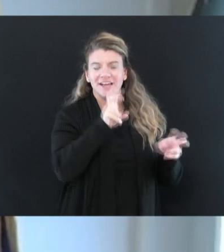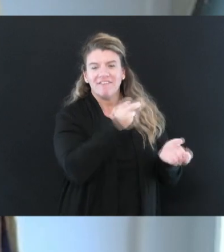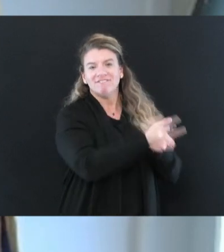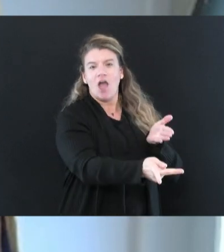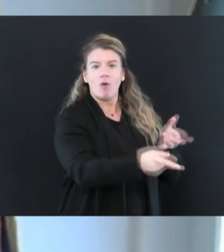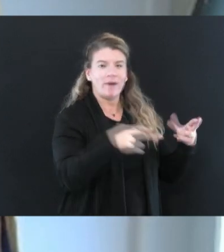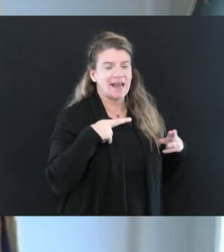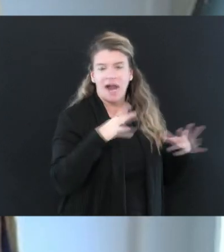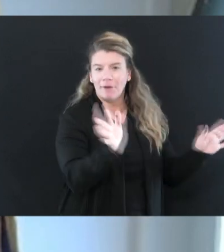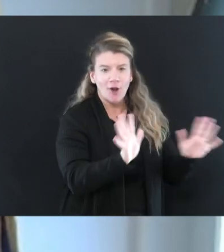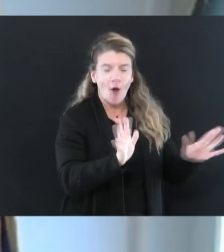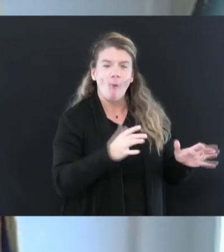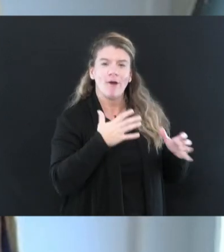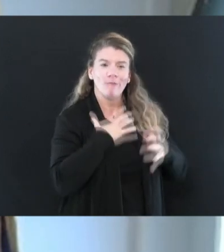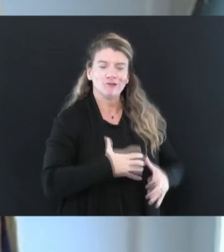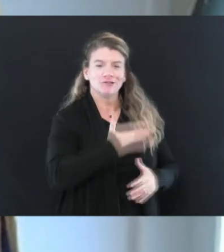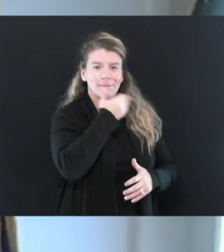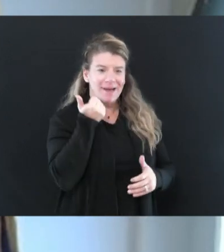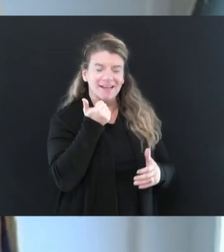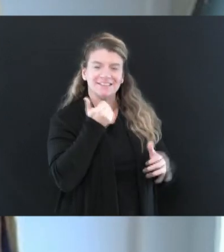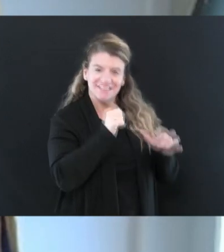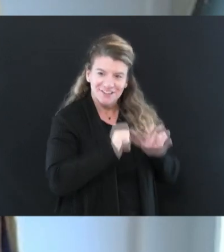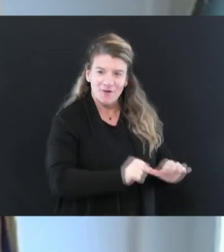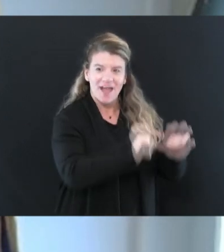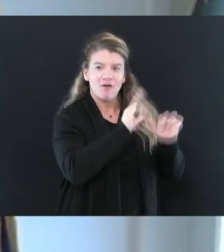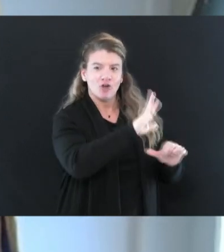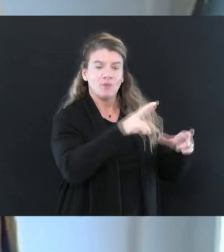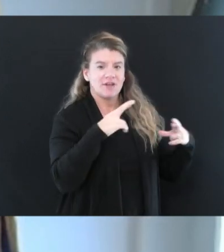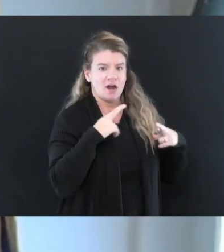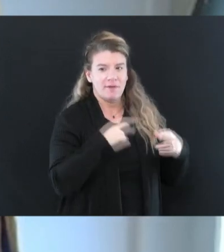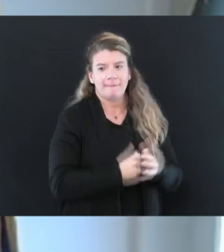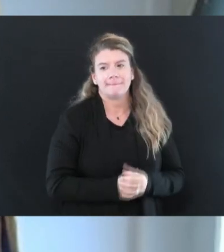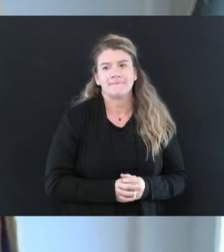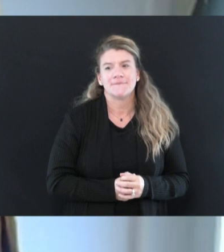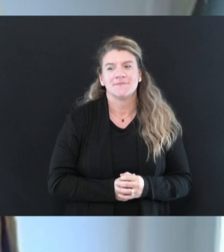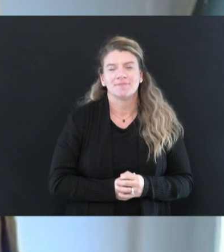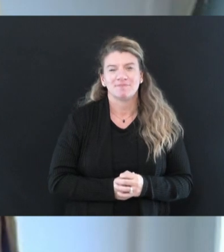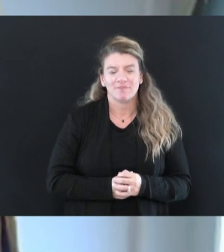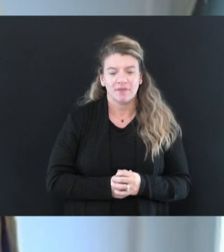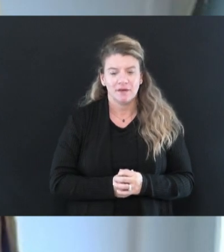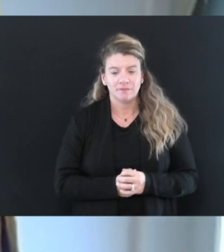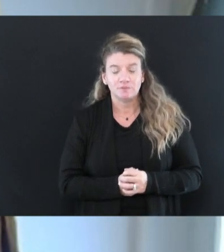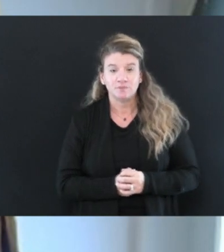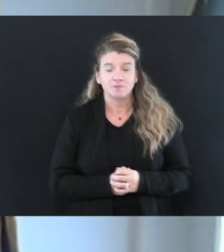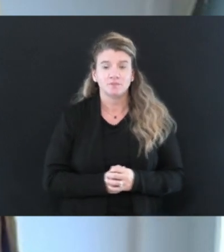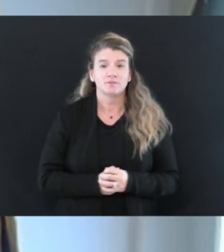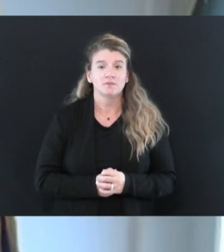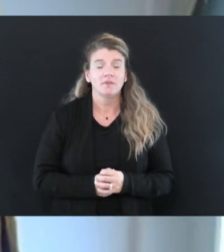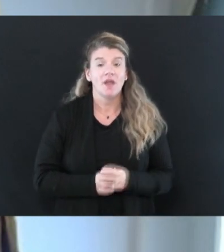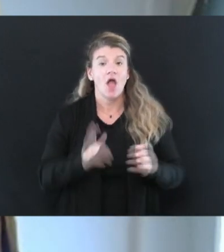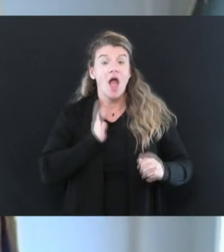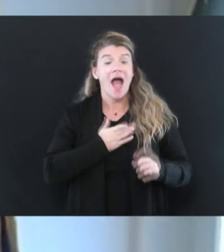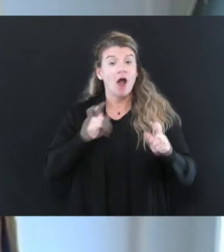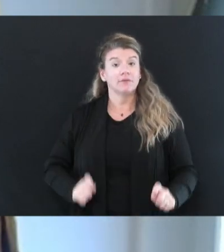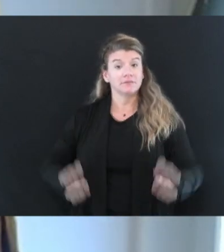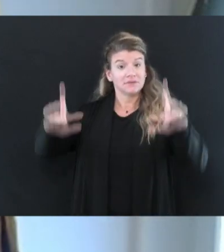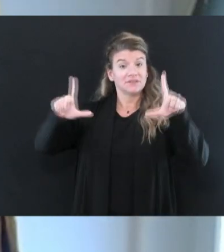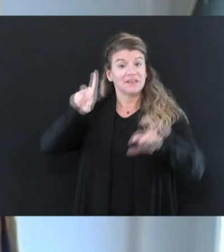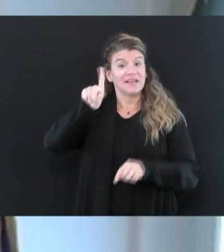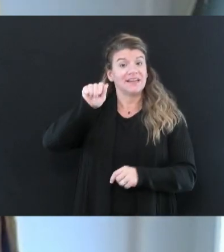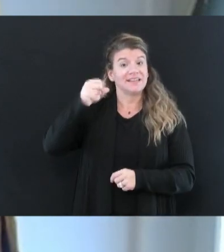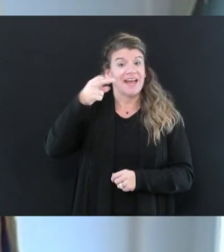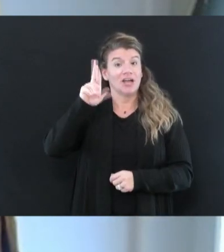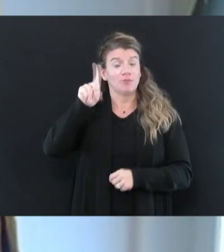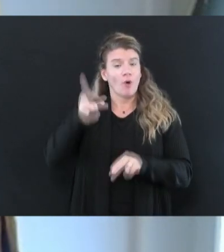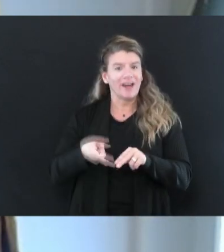We wish you the best there. Please enjoy it. Let me mention just a minute about the dashboard increases today. That's been discussed a